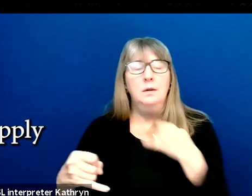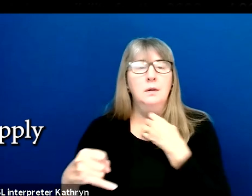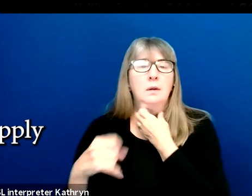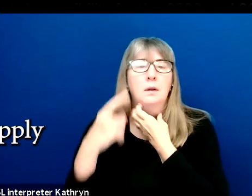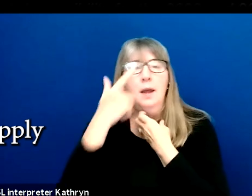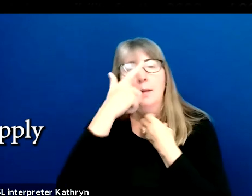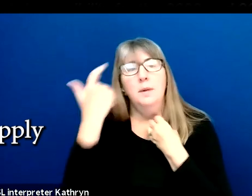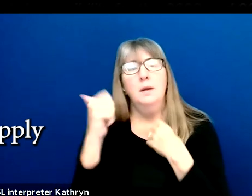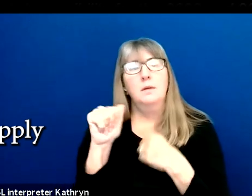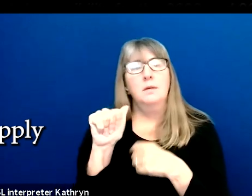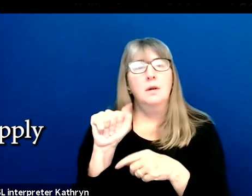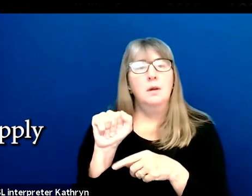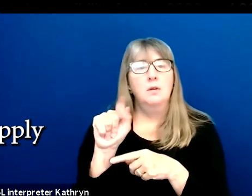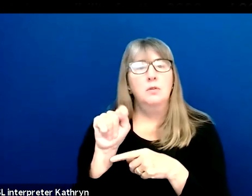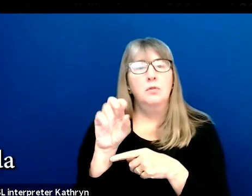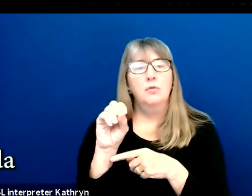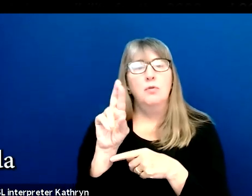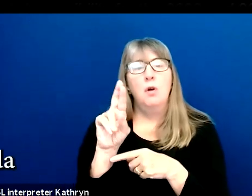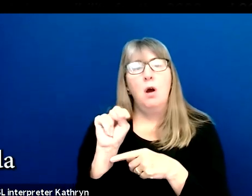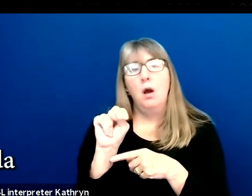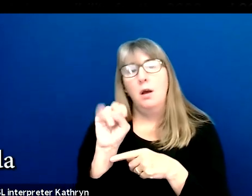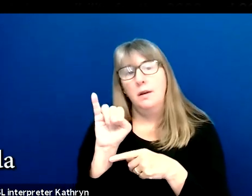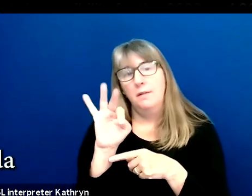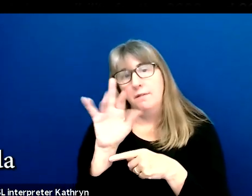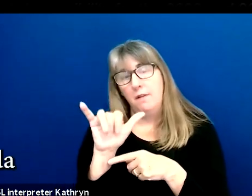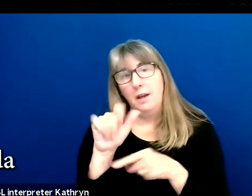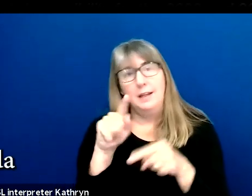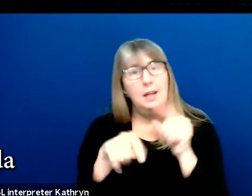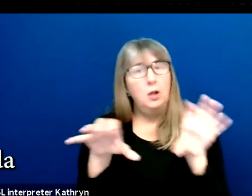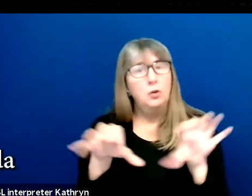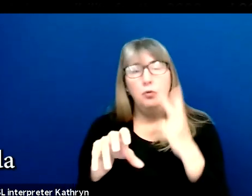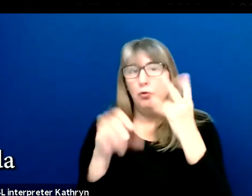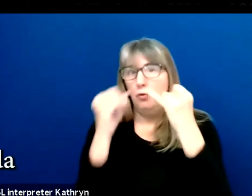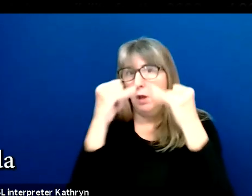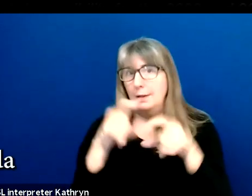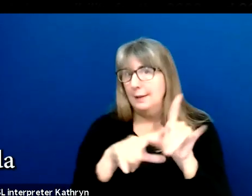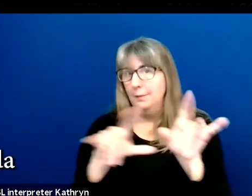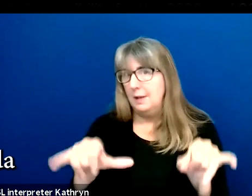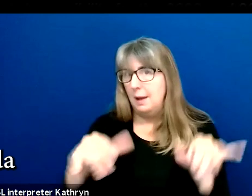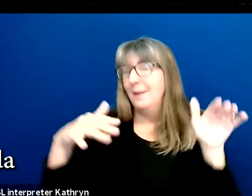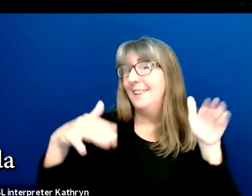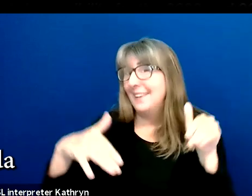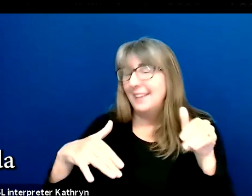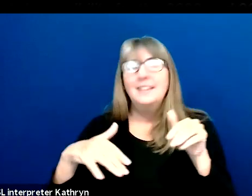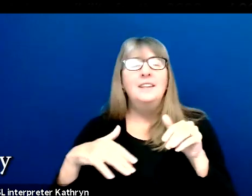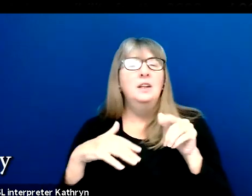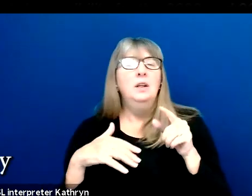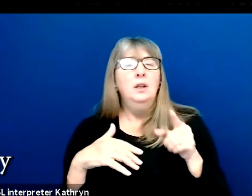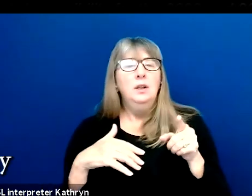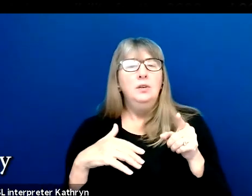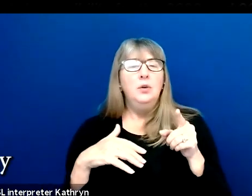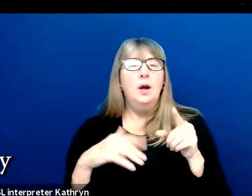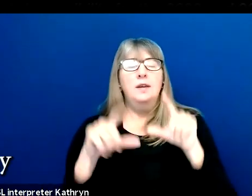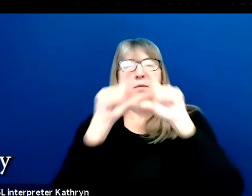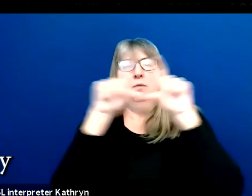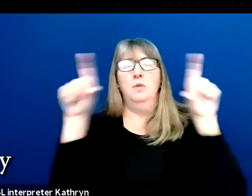does not sonify two lines at the same time yet, what I did was first I have a simple table that's just lambda, so wavelength